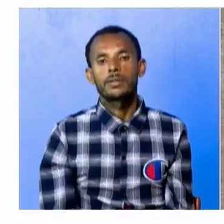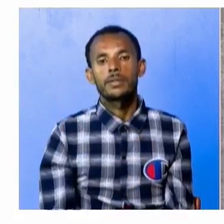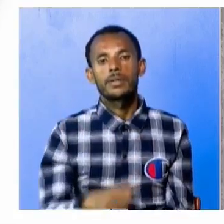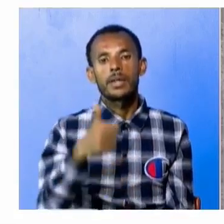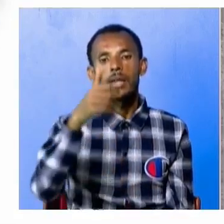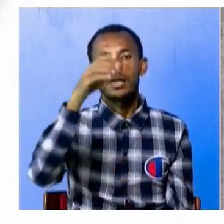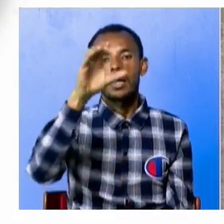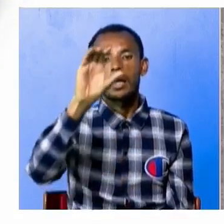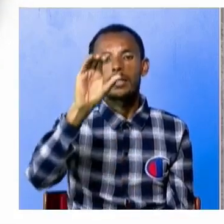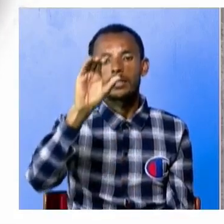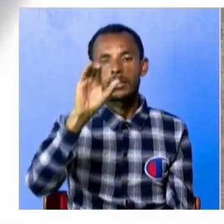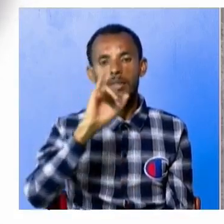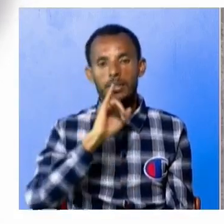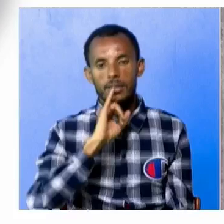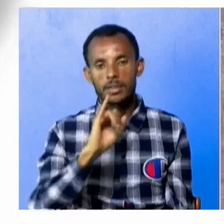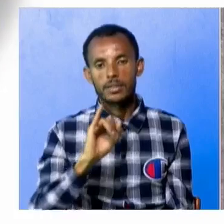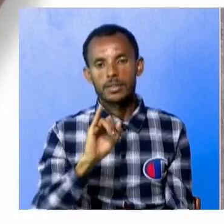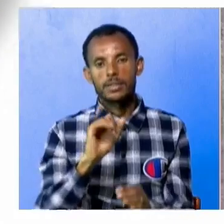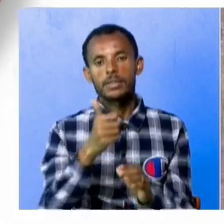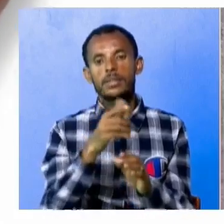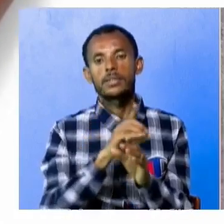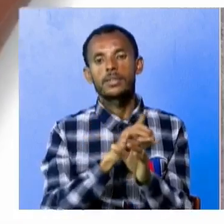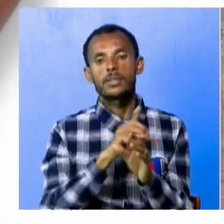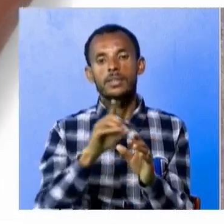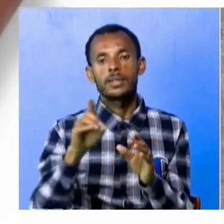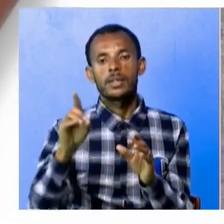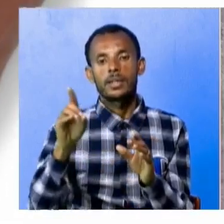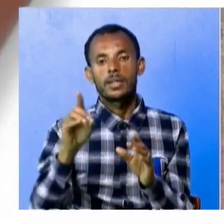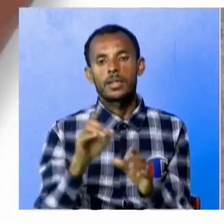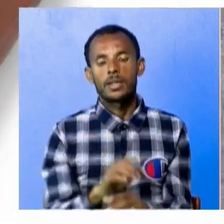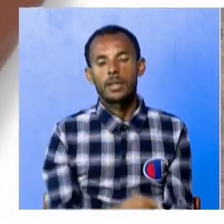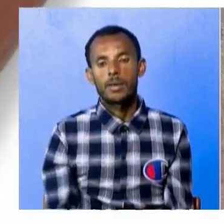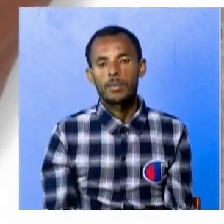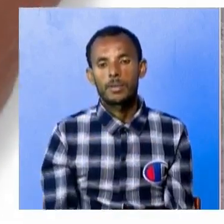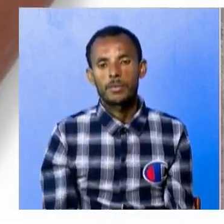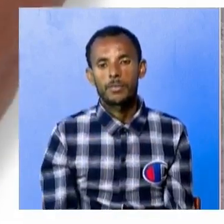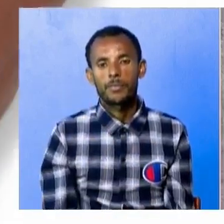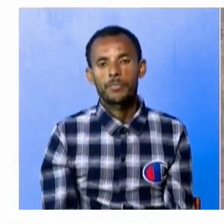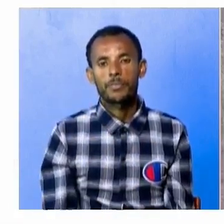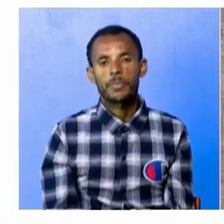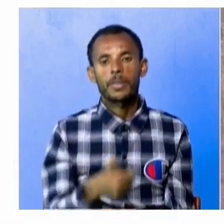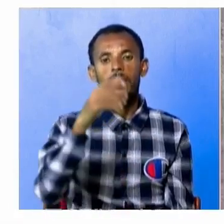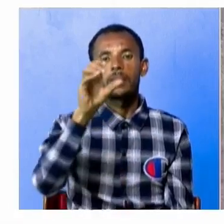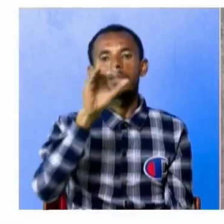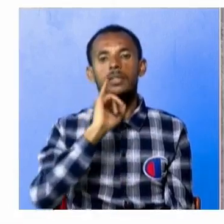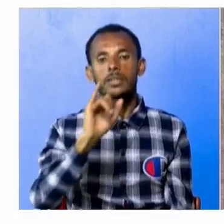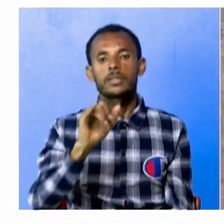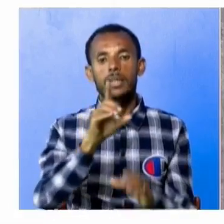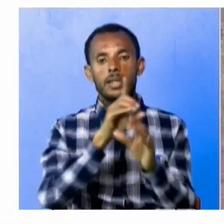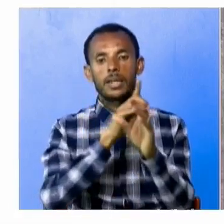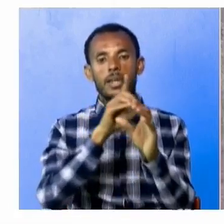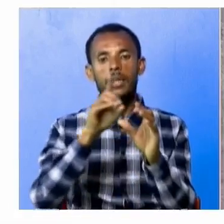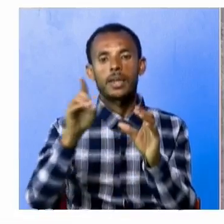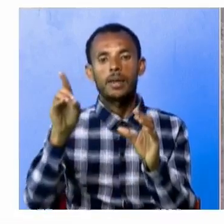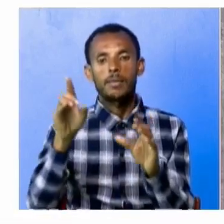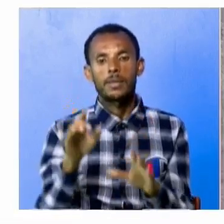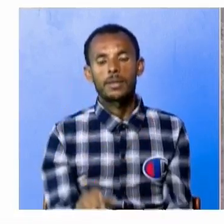AC. Okay, AC is a diameter.